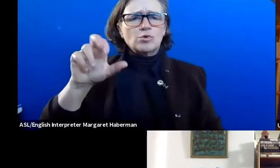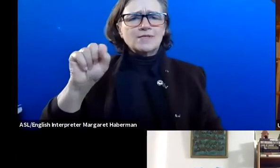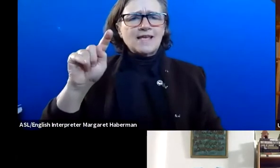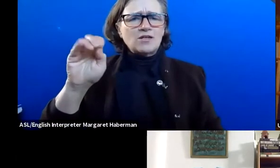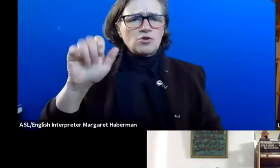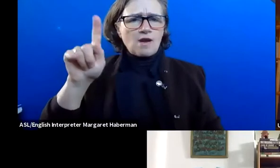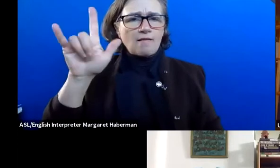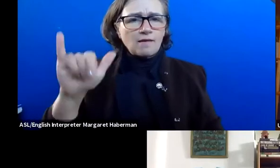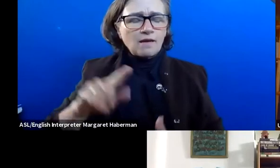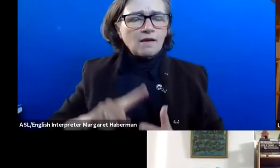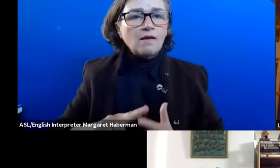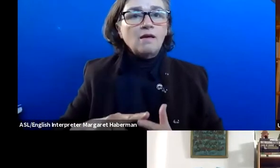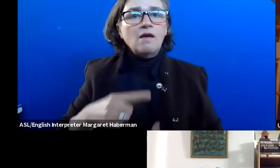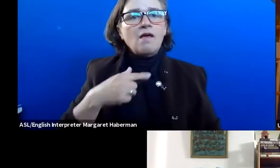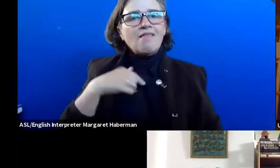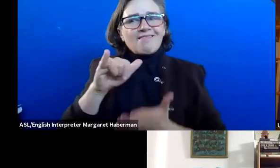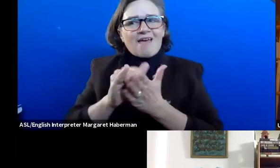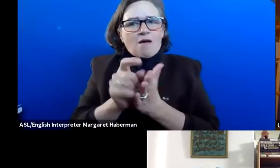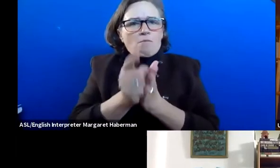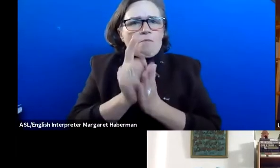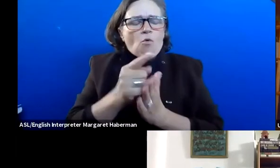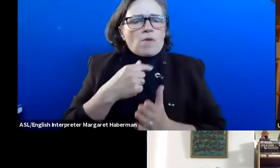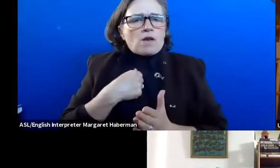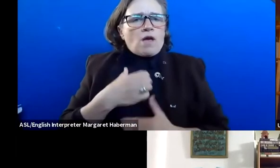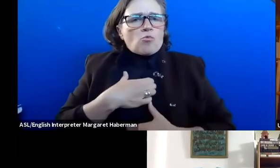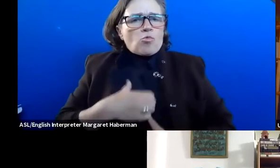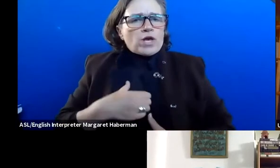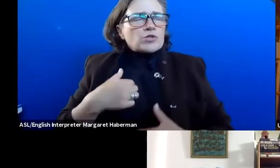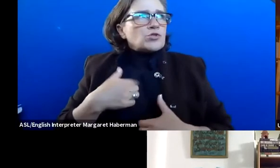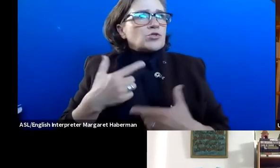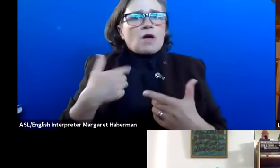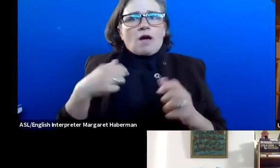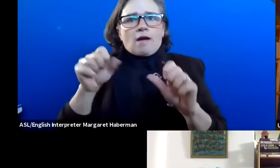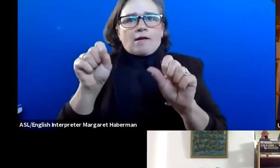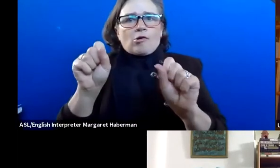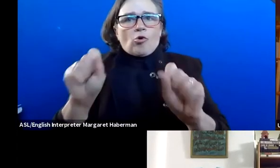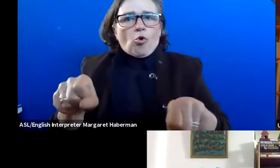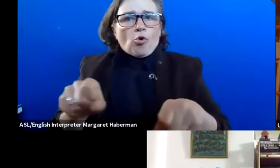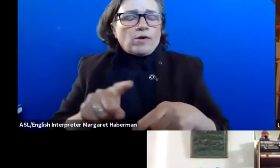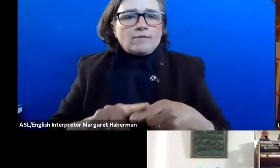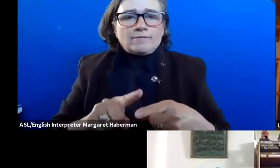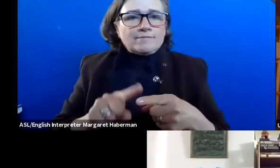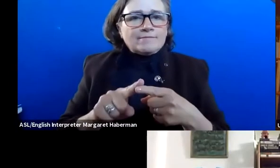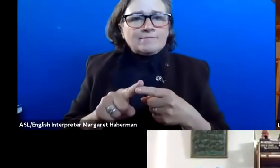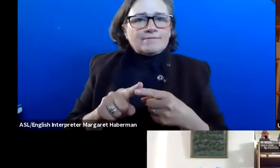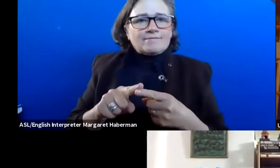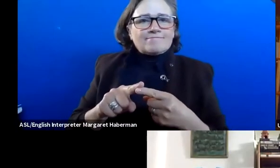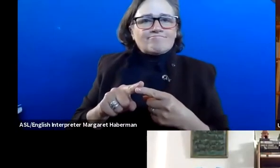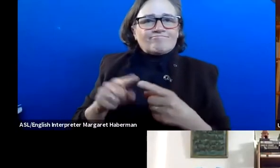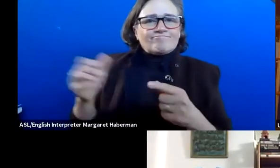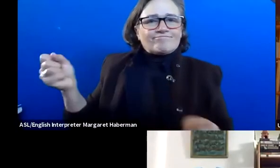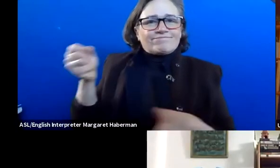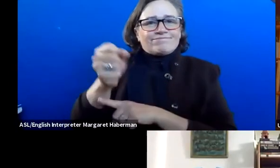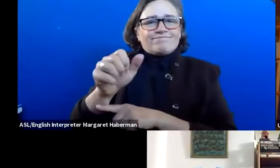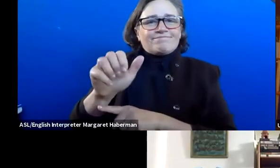could have been a fly on the wall back then. That day, while listening to Dr. Hussain speak, I was thinking of